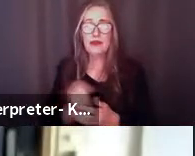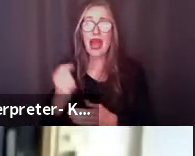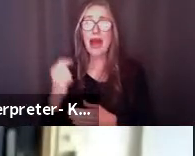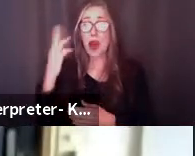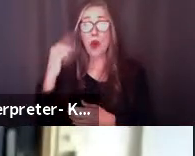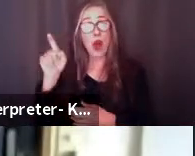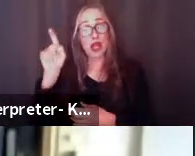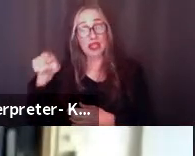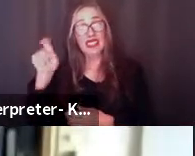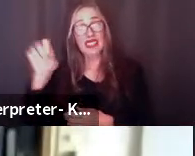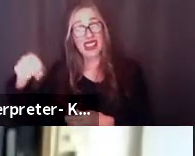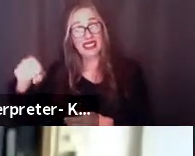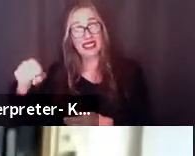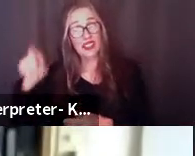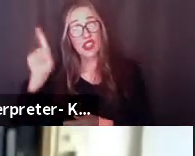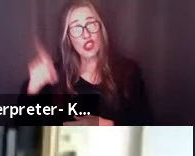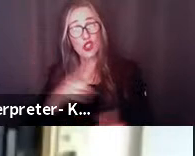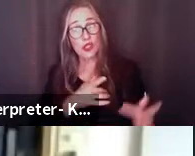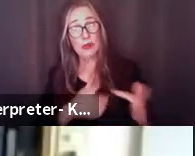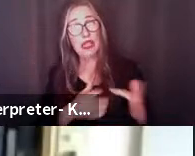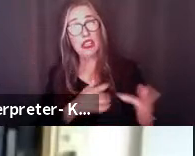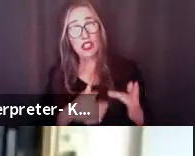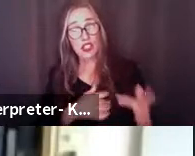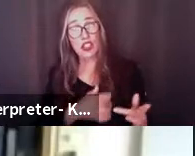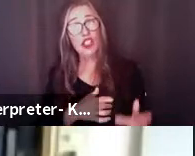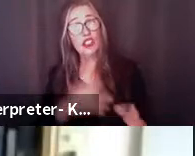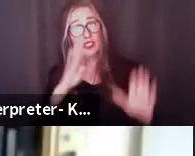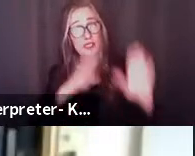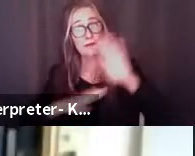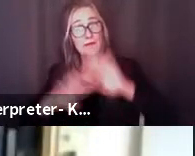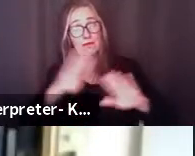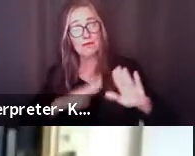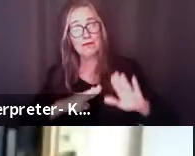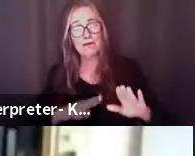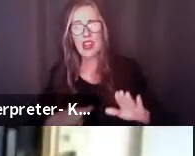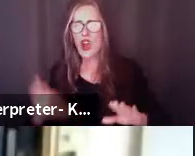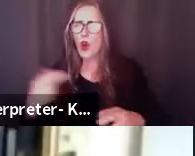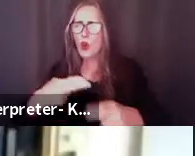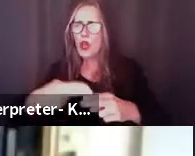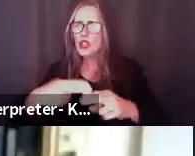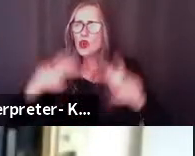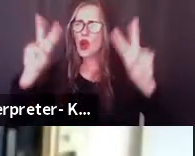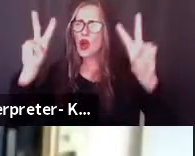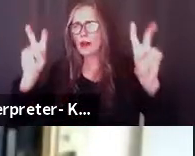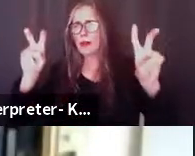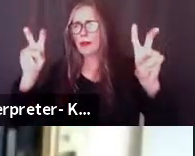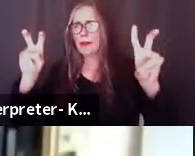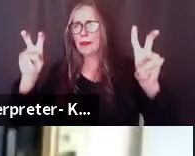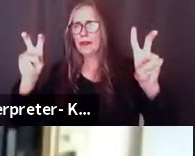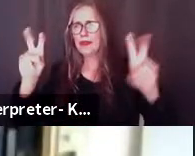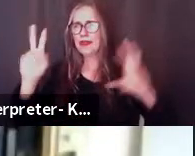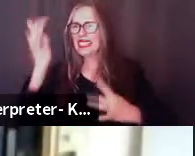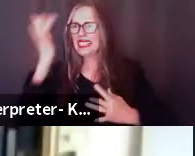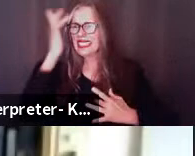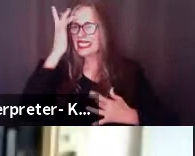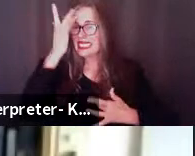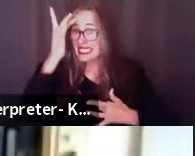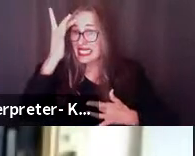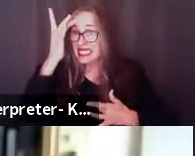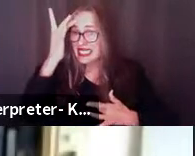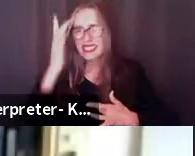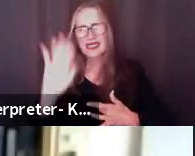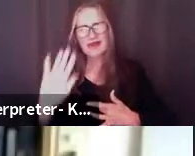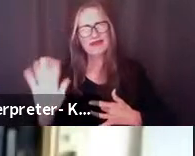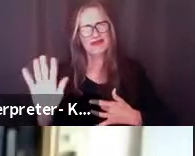about that prospect first what counts as disease is hotly contested and including and